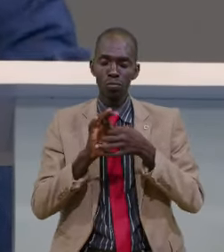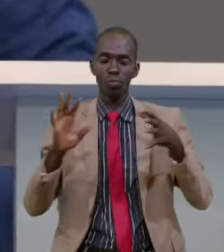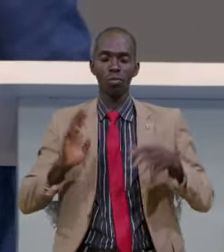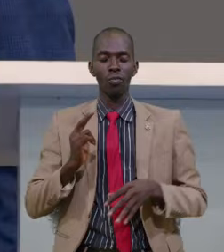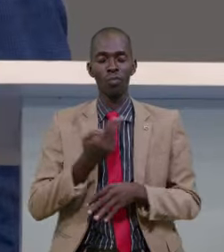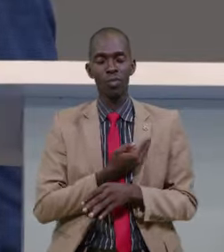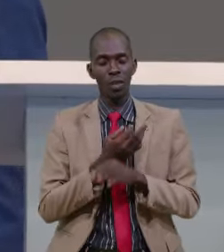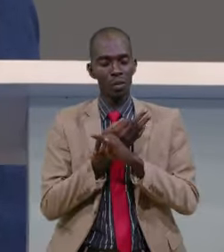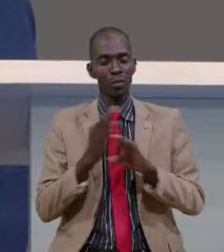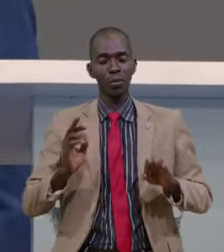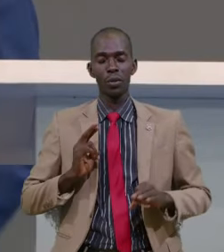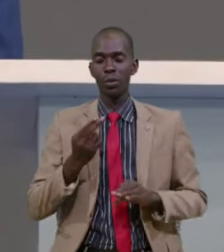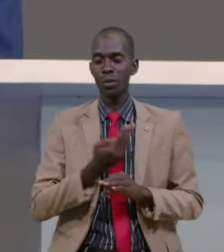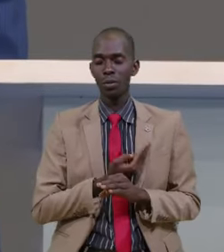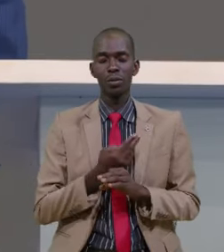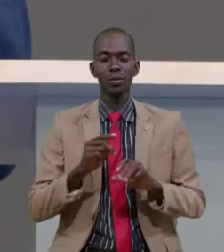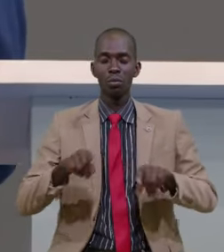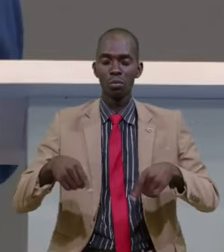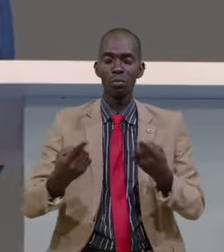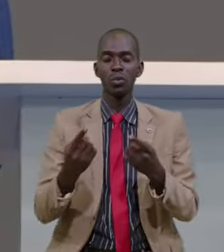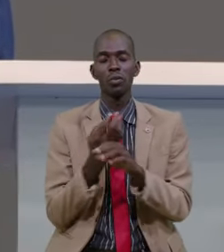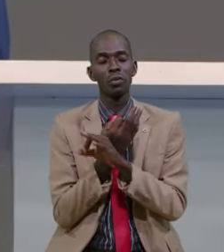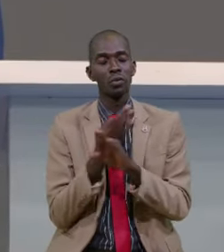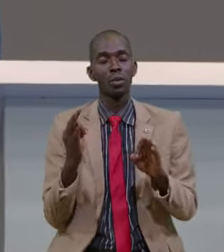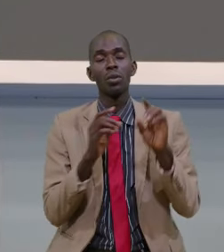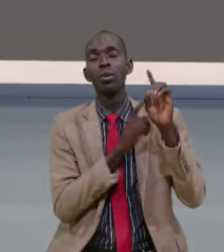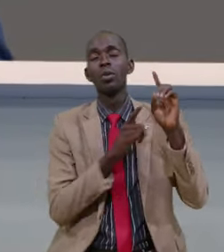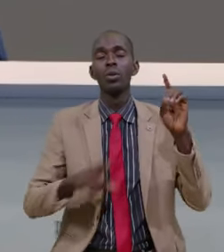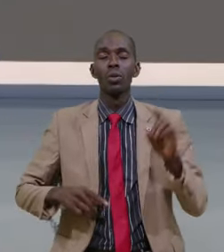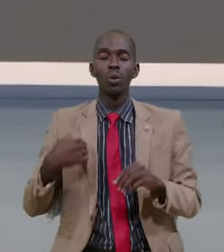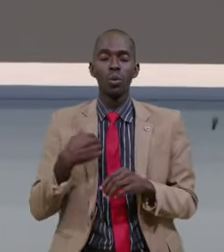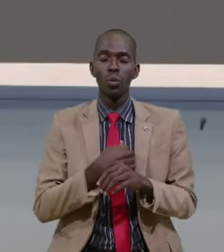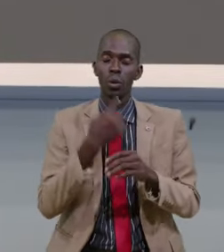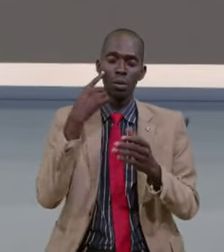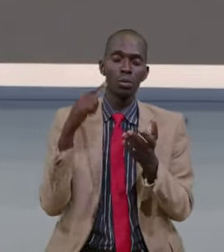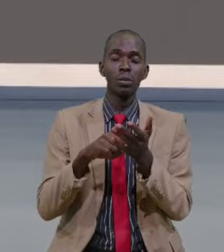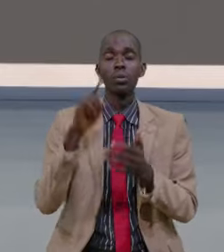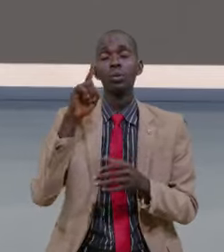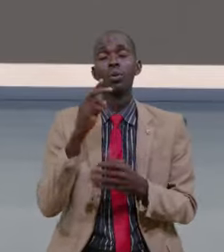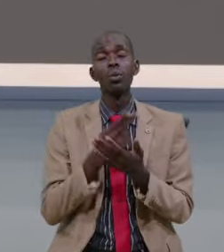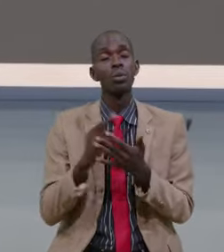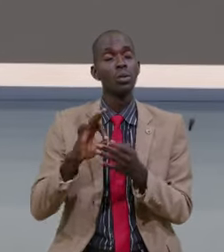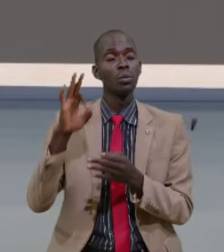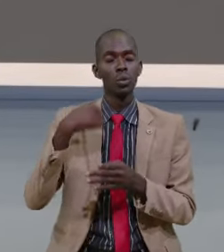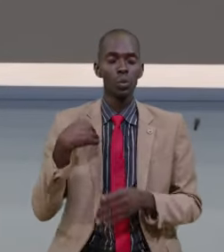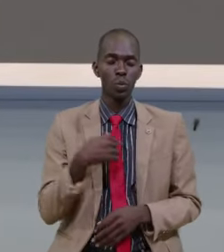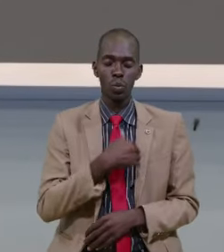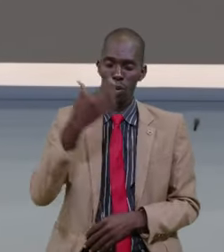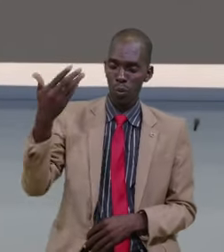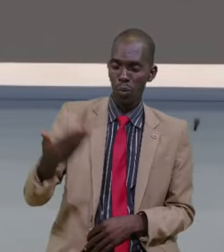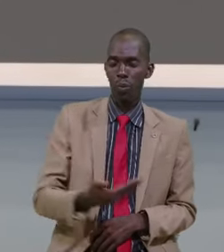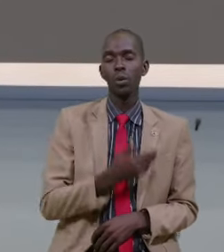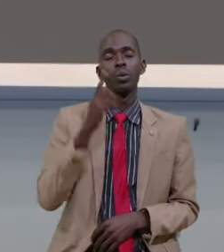go free. Lord, we acknowledge you. Holy Ghost, we welcome you. And I